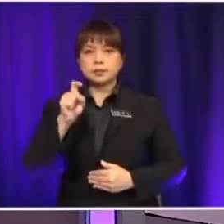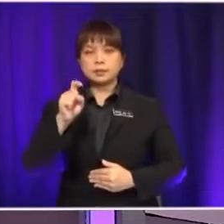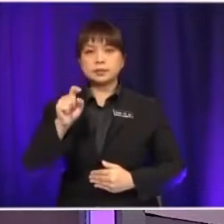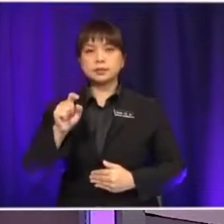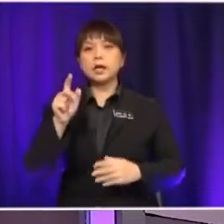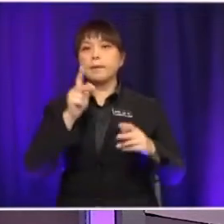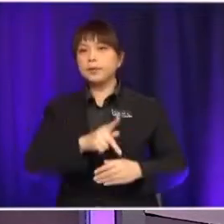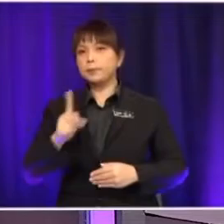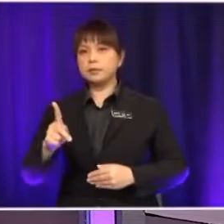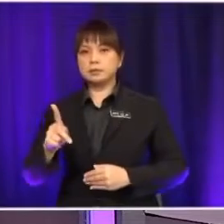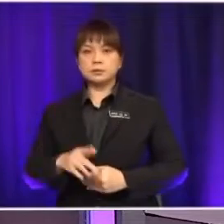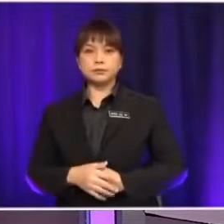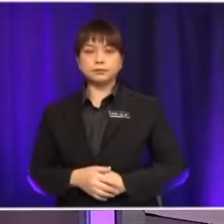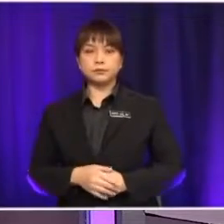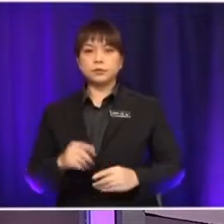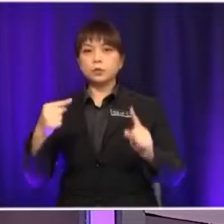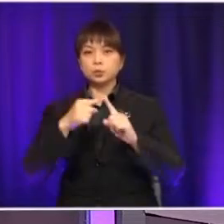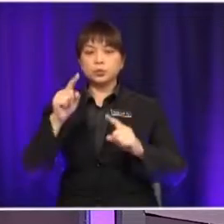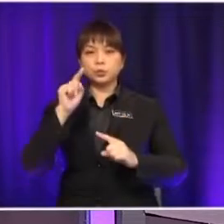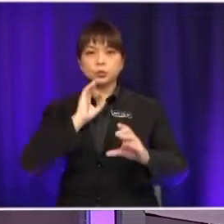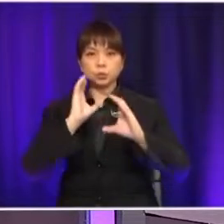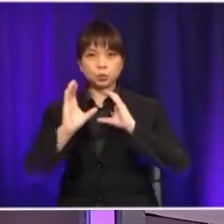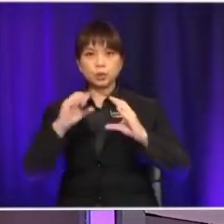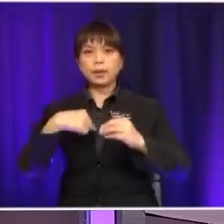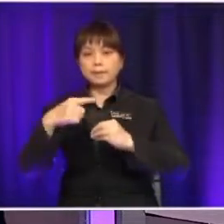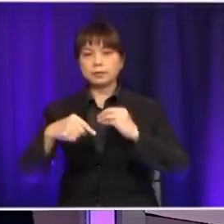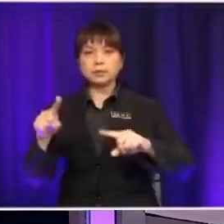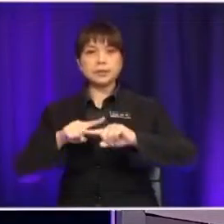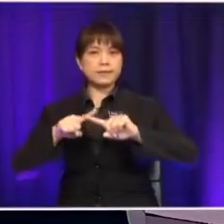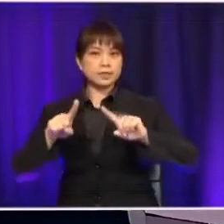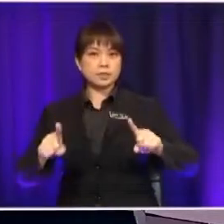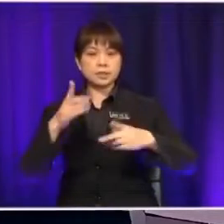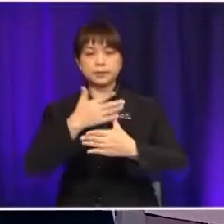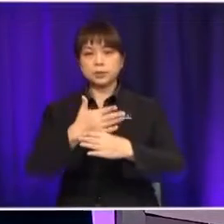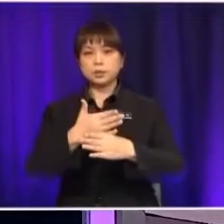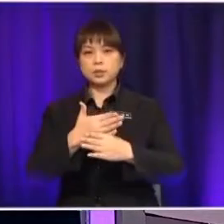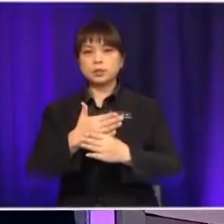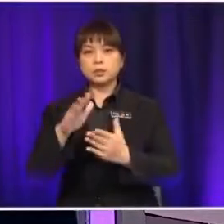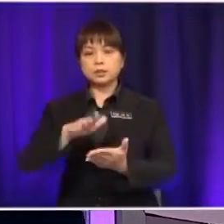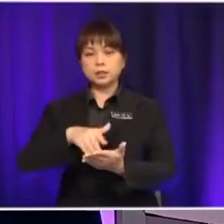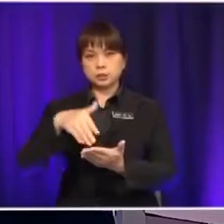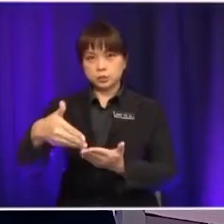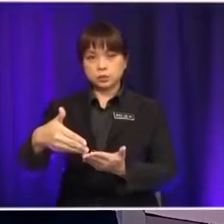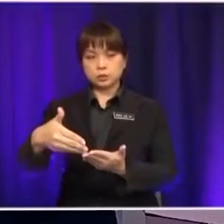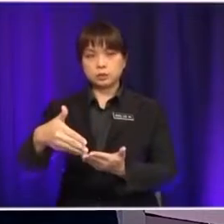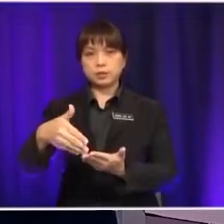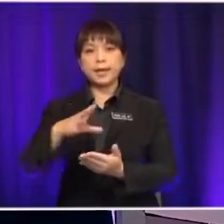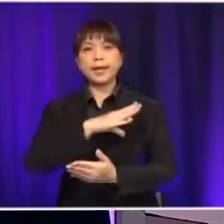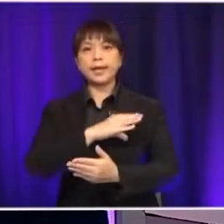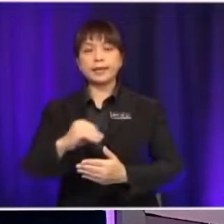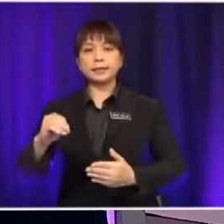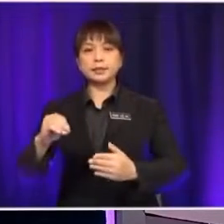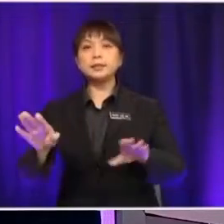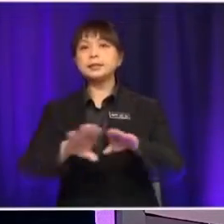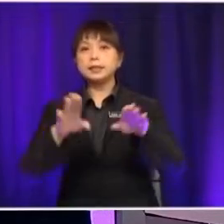first questions here, like to talk about the differences between a laptop and desktop. So I would like to ask them, okay, what do they